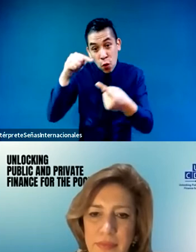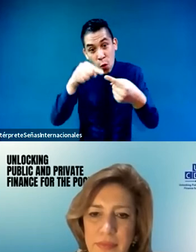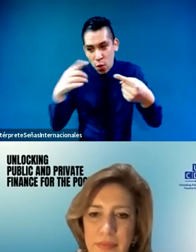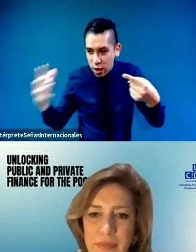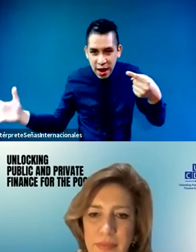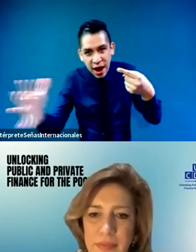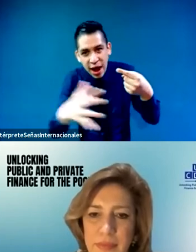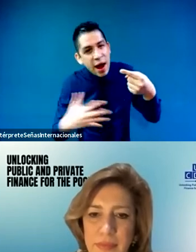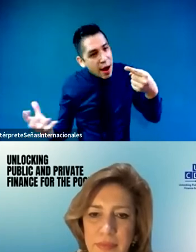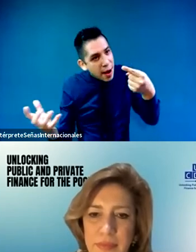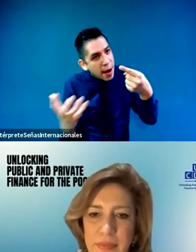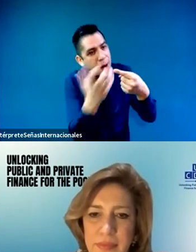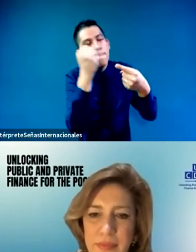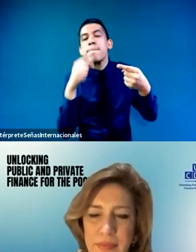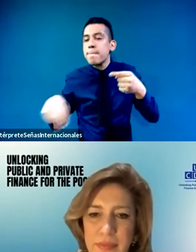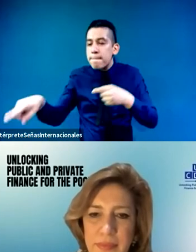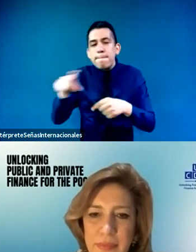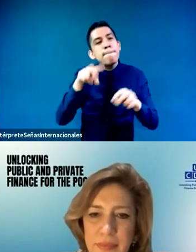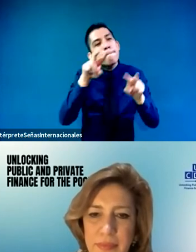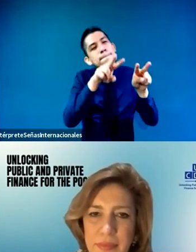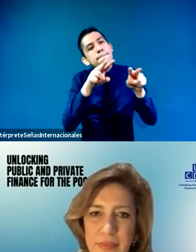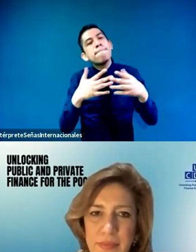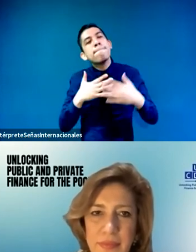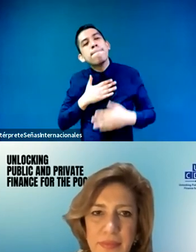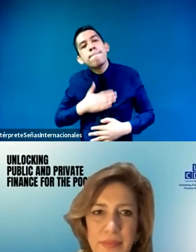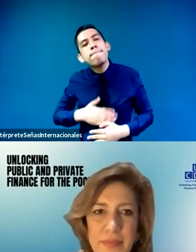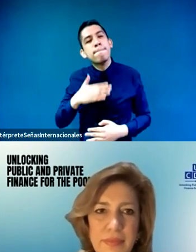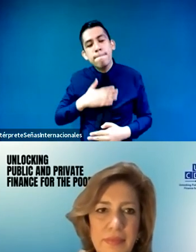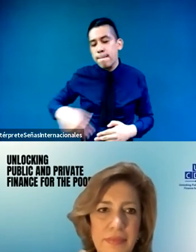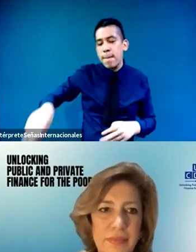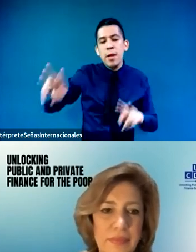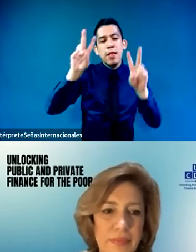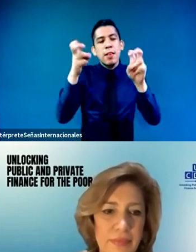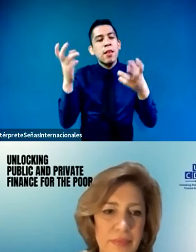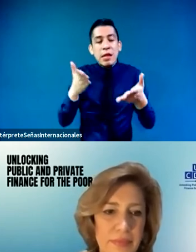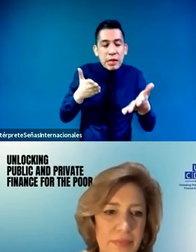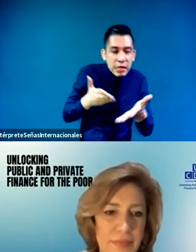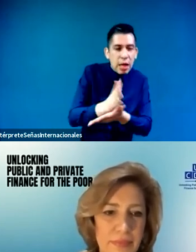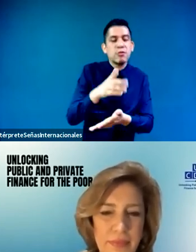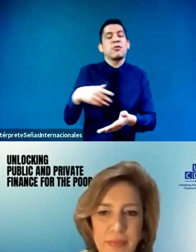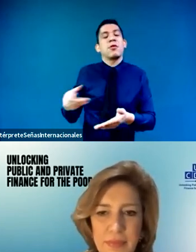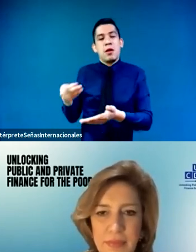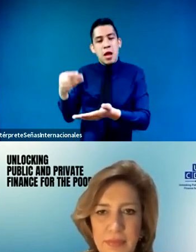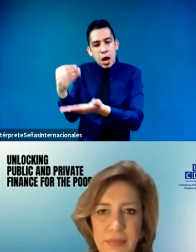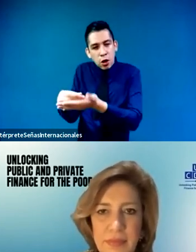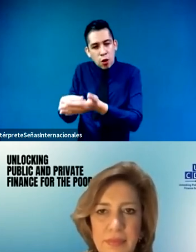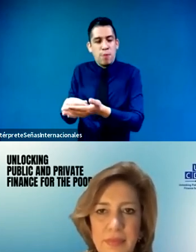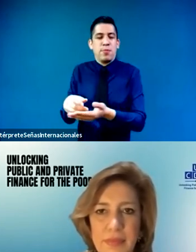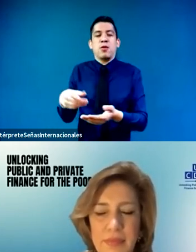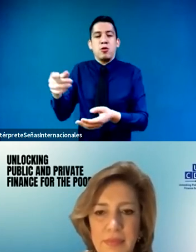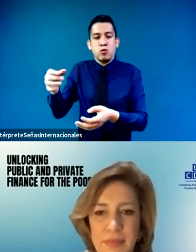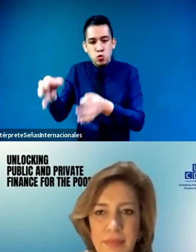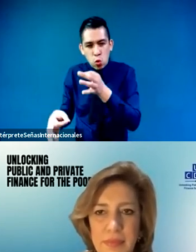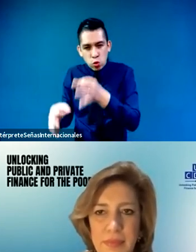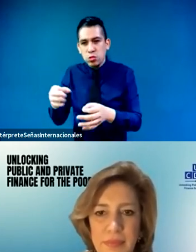rights. And that term, acceleration, is actually very intentionally deployed. This is